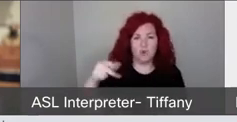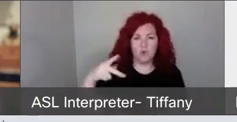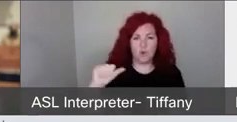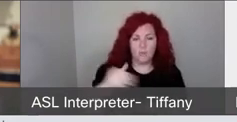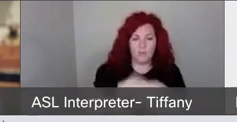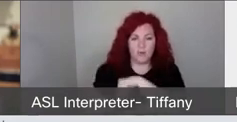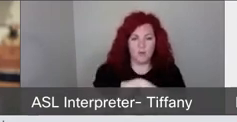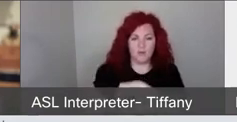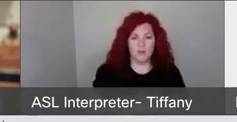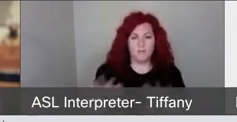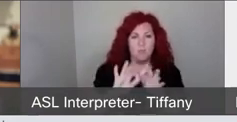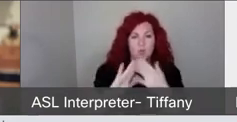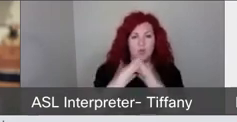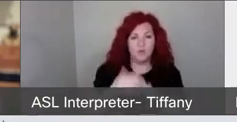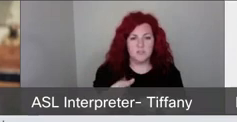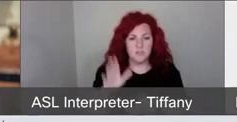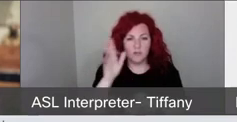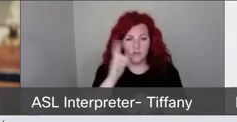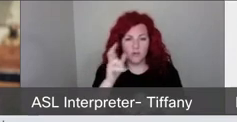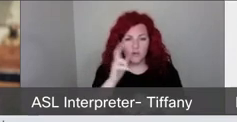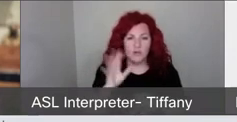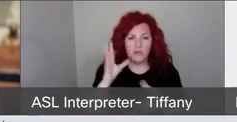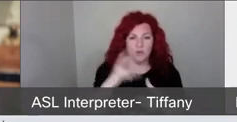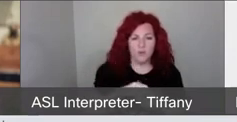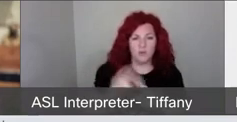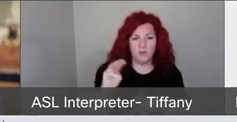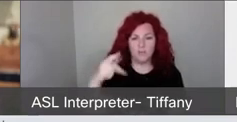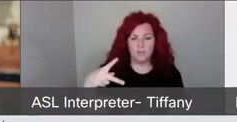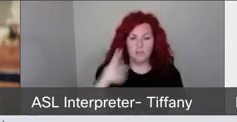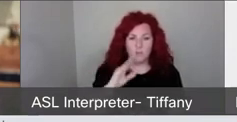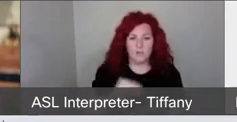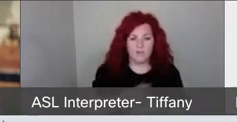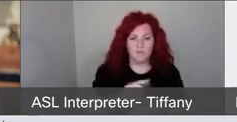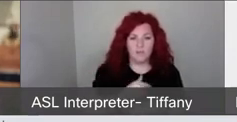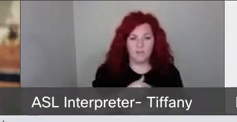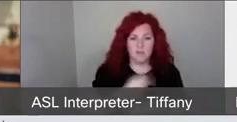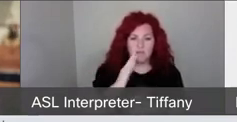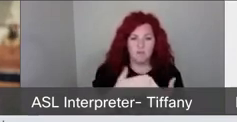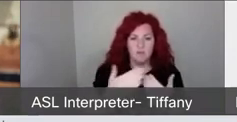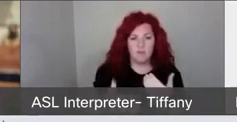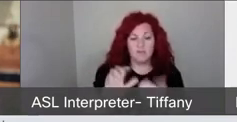sure that our community is being heard and accounted for in these maps that will affect us in the next 10 years.